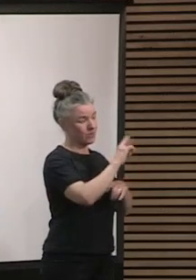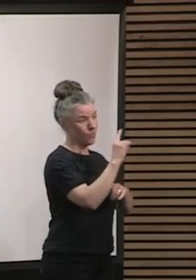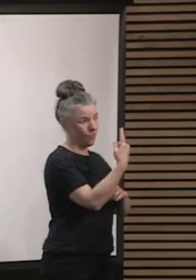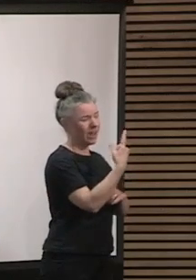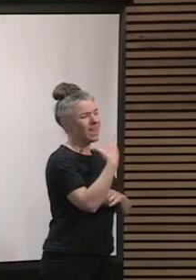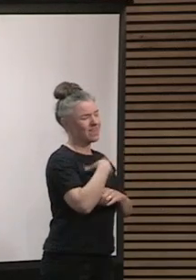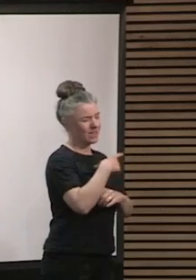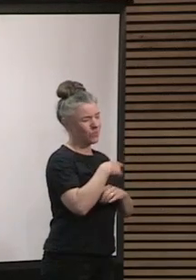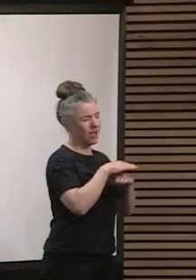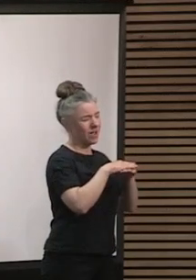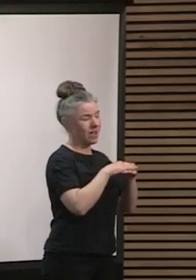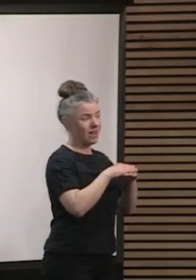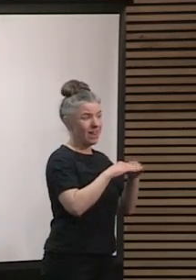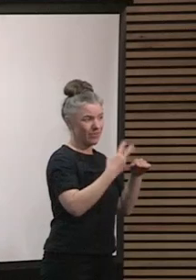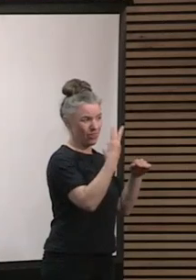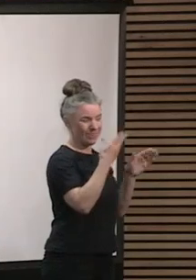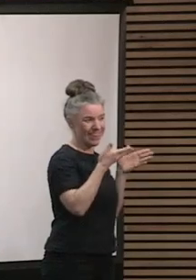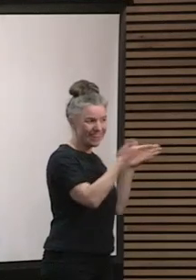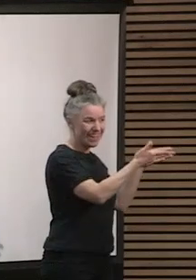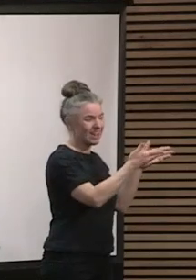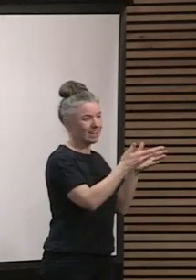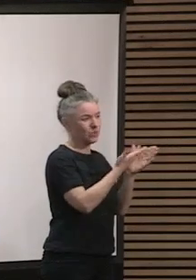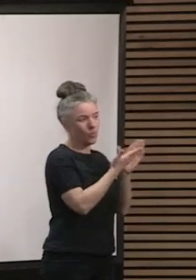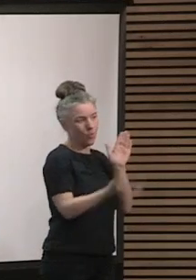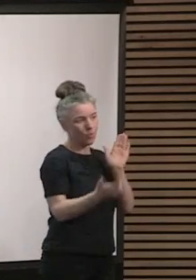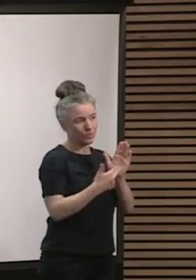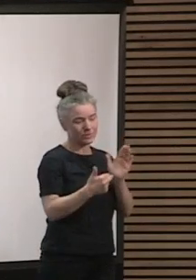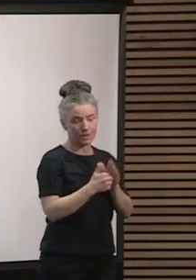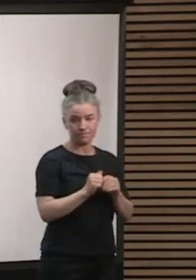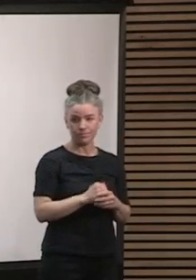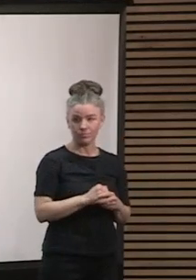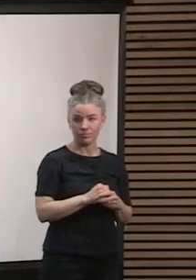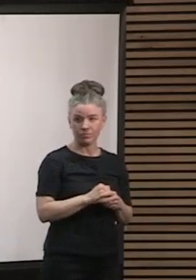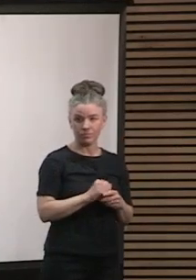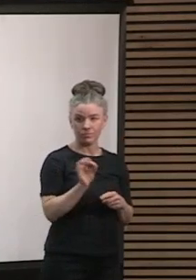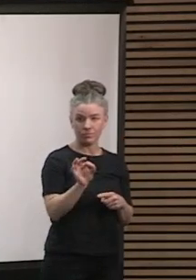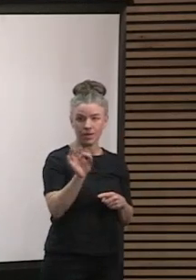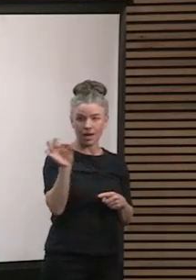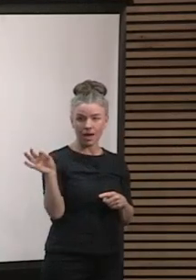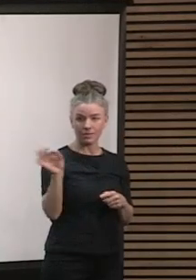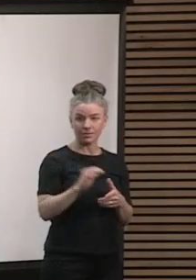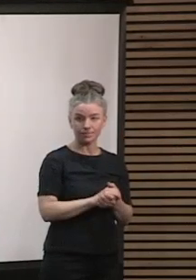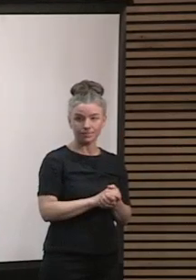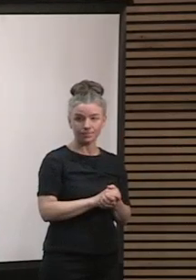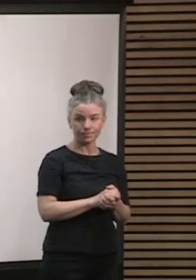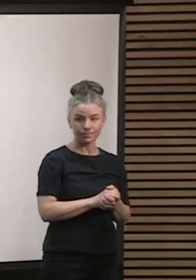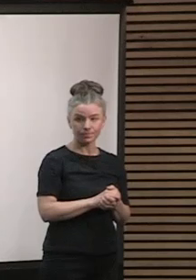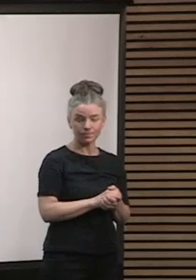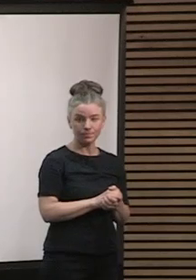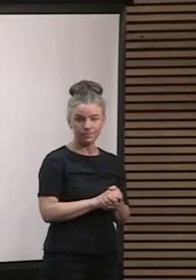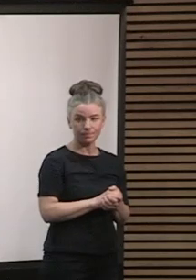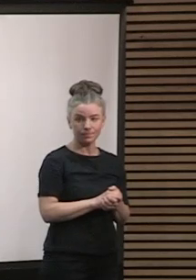is why we have high level of restrictions there. Debate about whether it should go down to level 2, given that it has been those 12